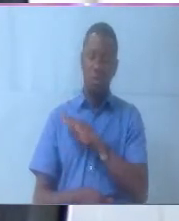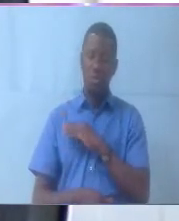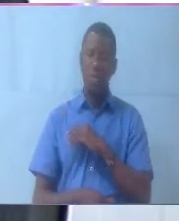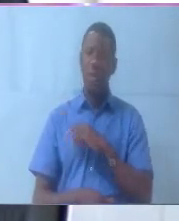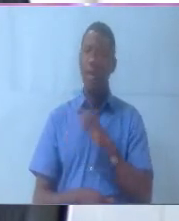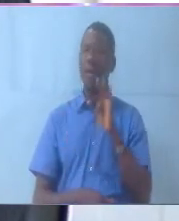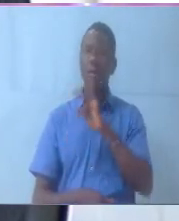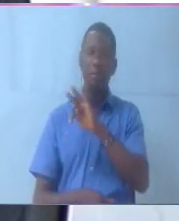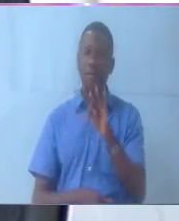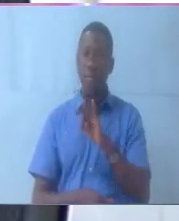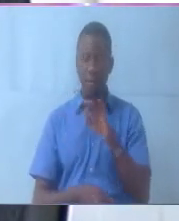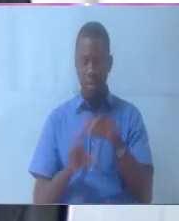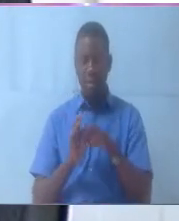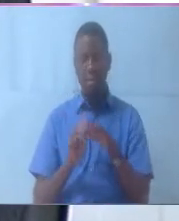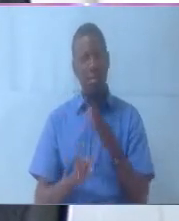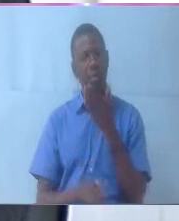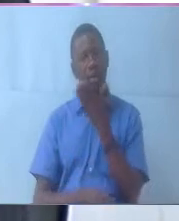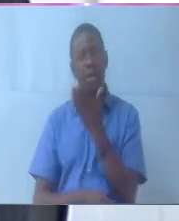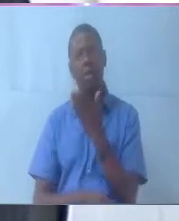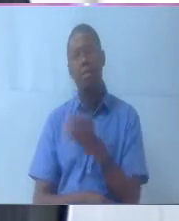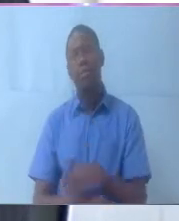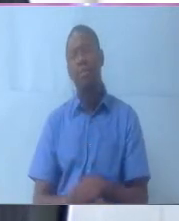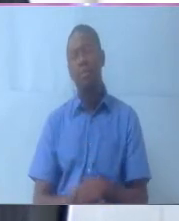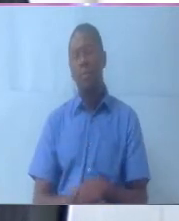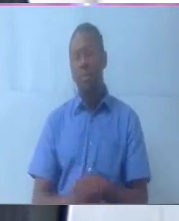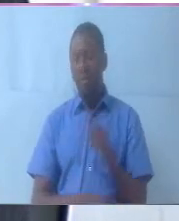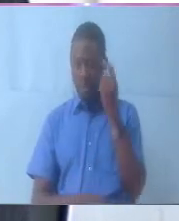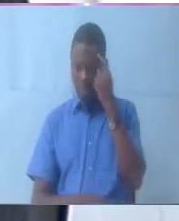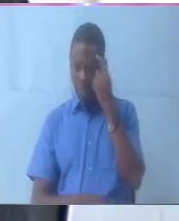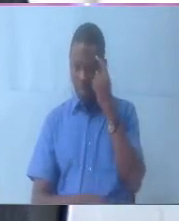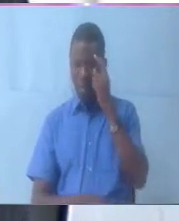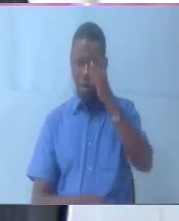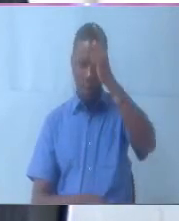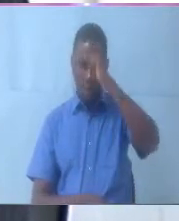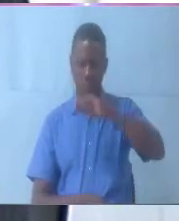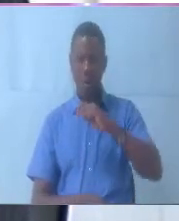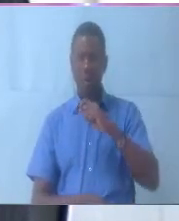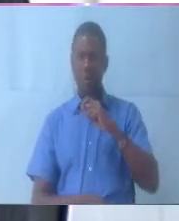think the police officers who were at the serious crime at that time